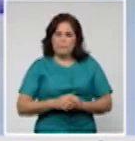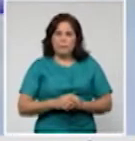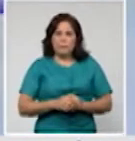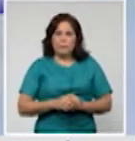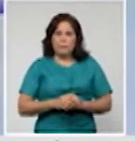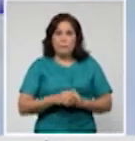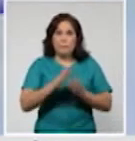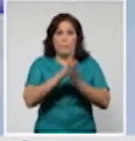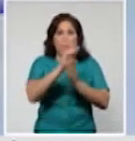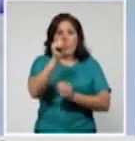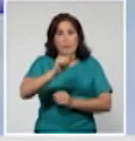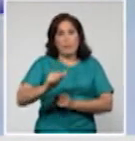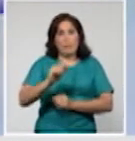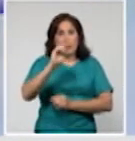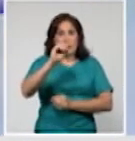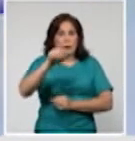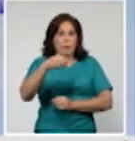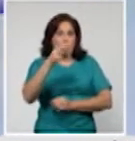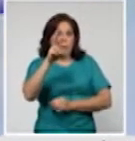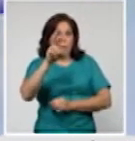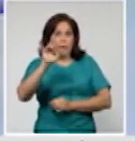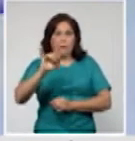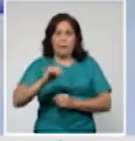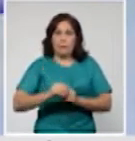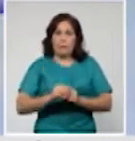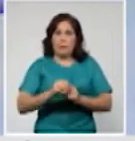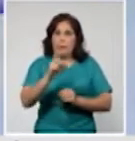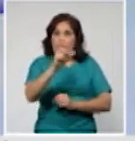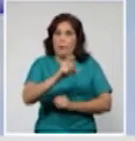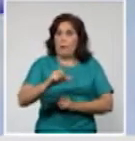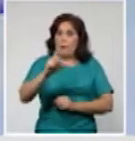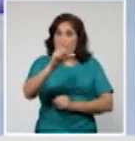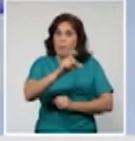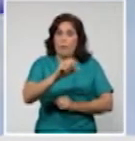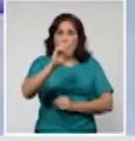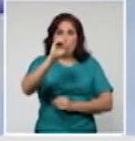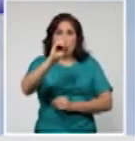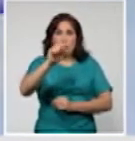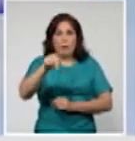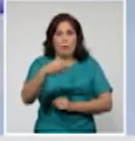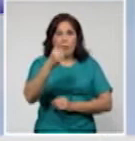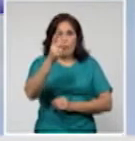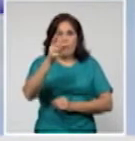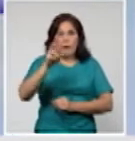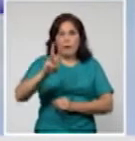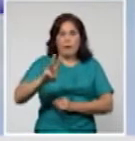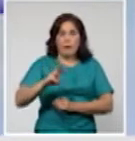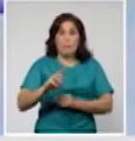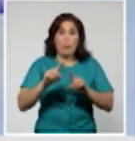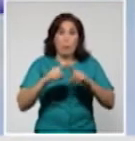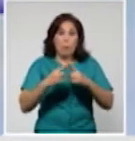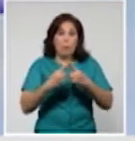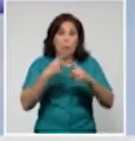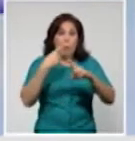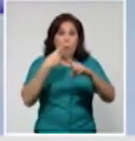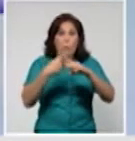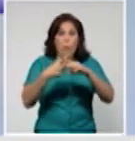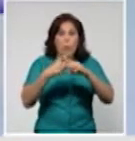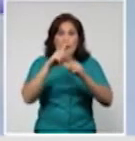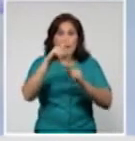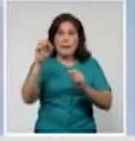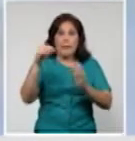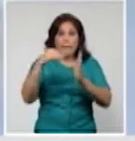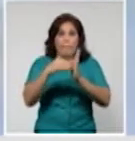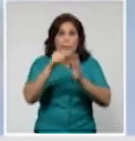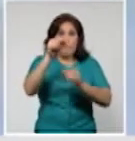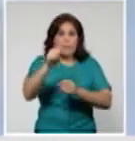Then Pinar del Rio with 5.31, both slightly lower than yesterday's figures, but still